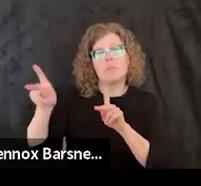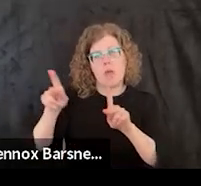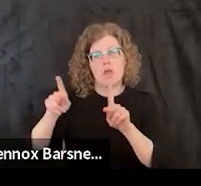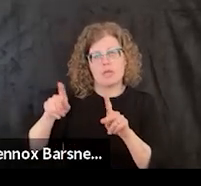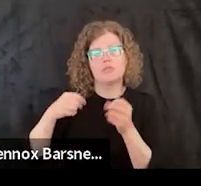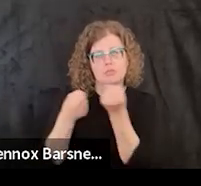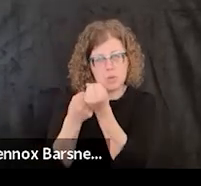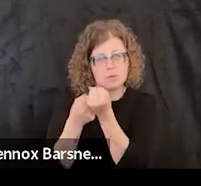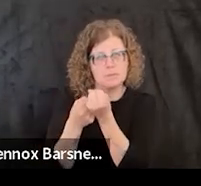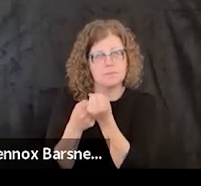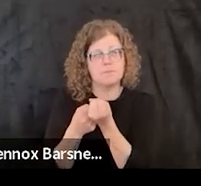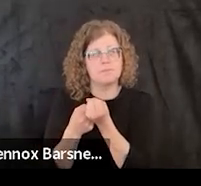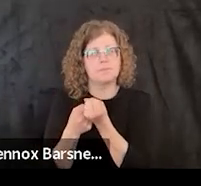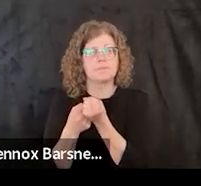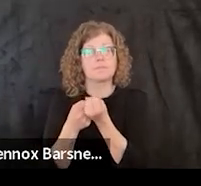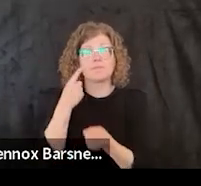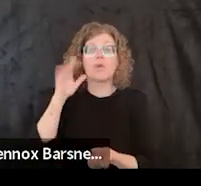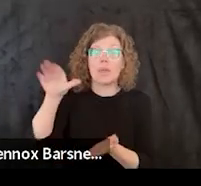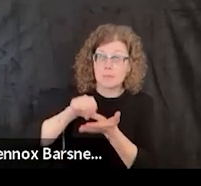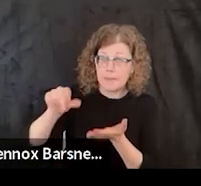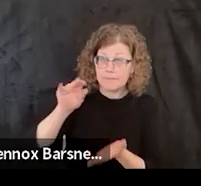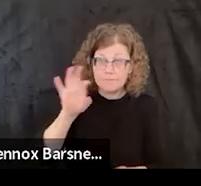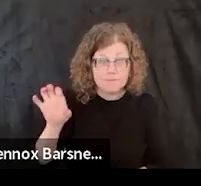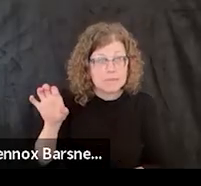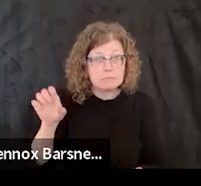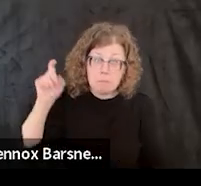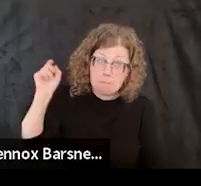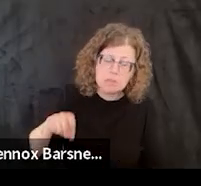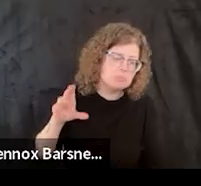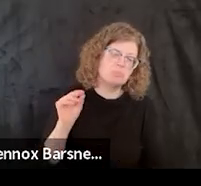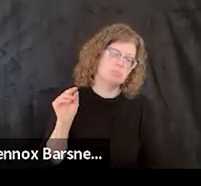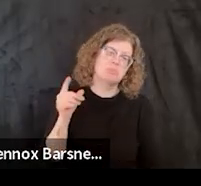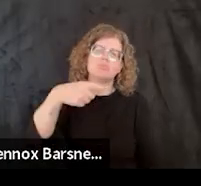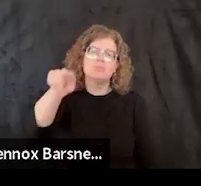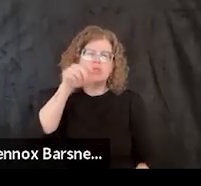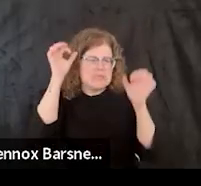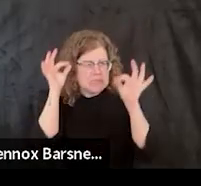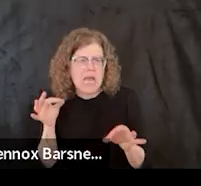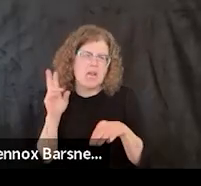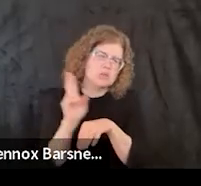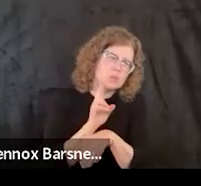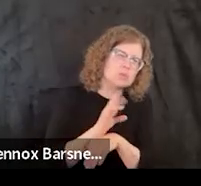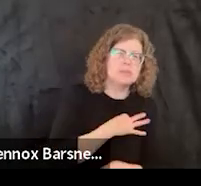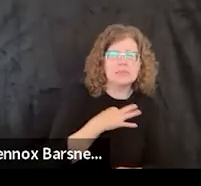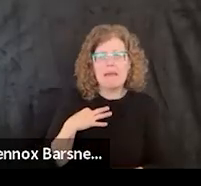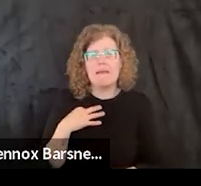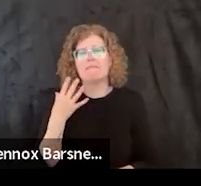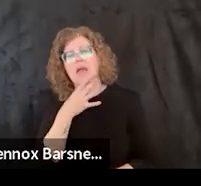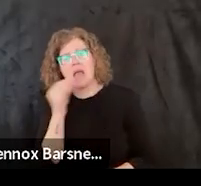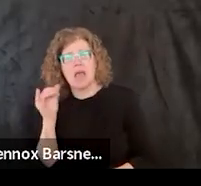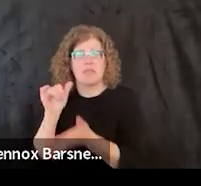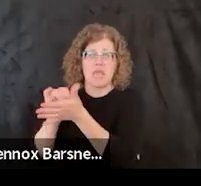exclusive. You can access either option or both to help support you during any stage